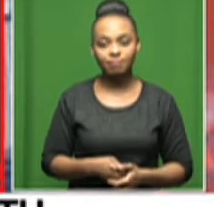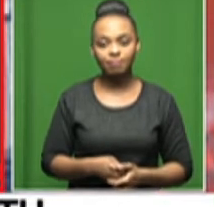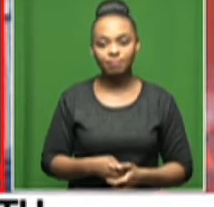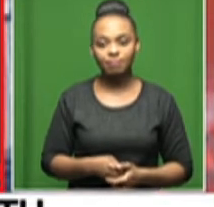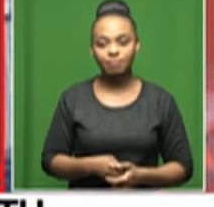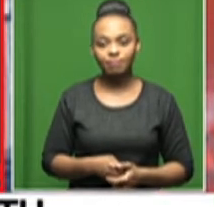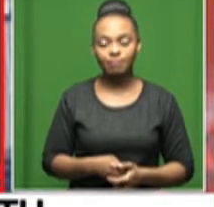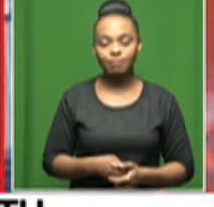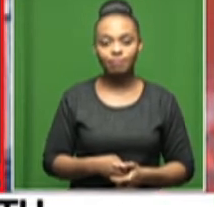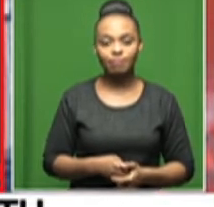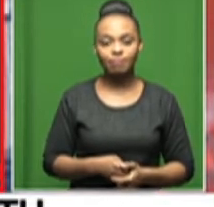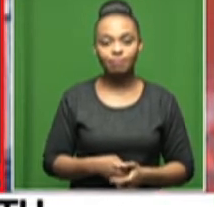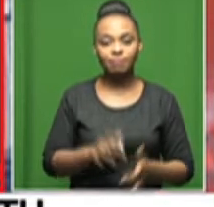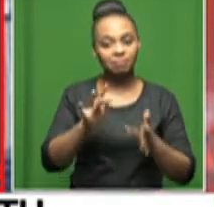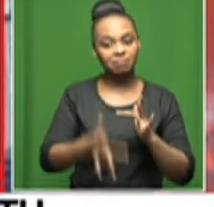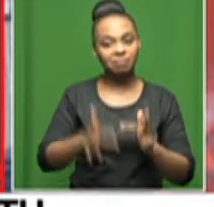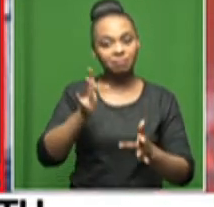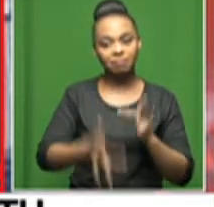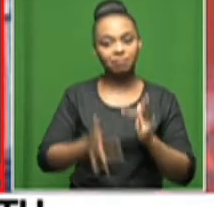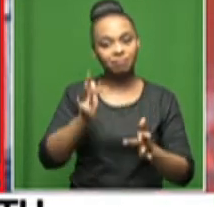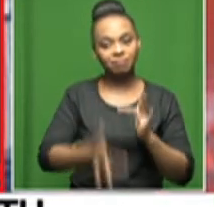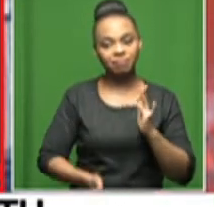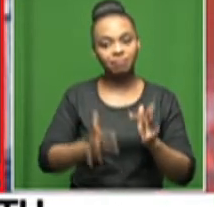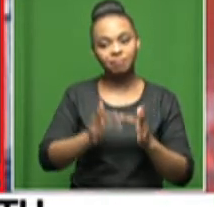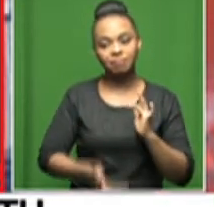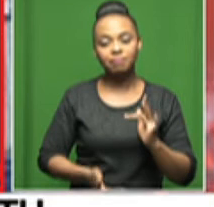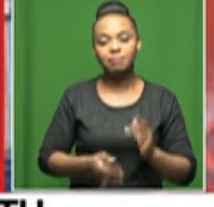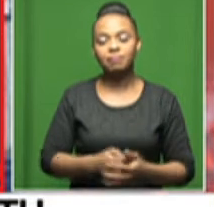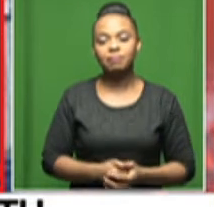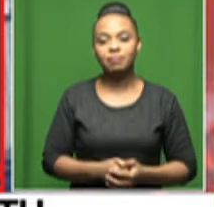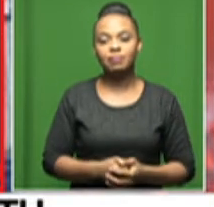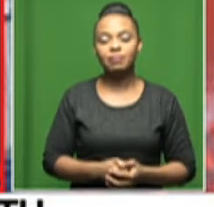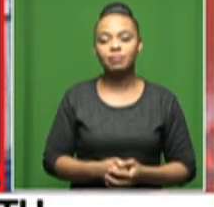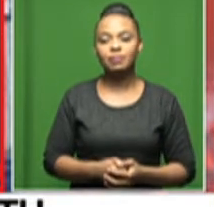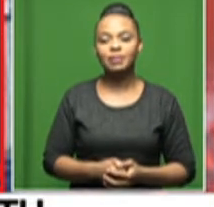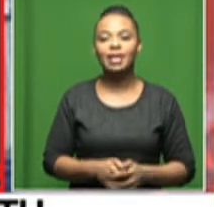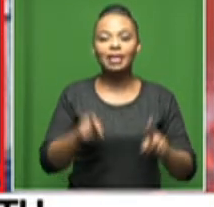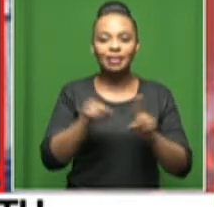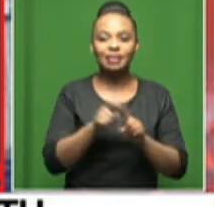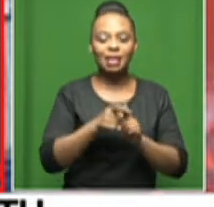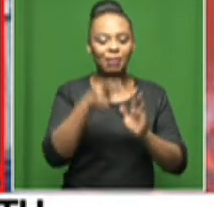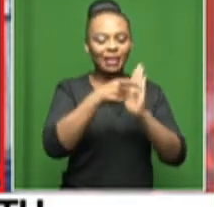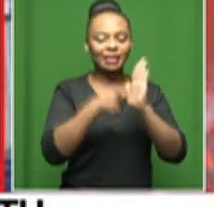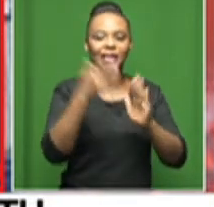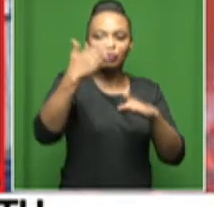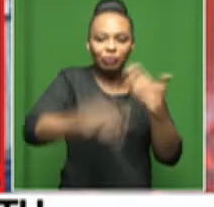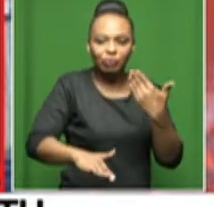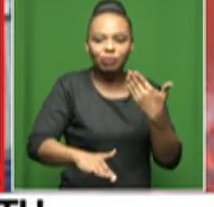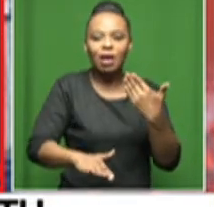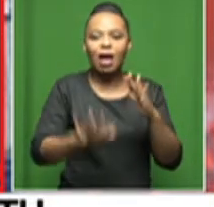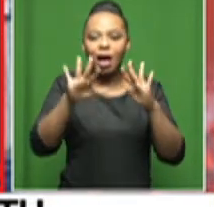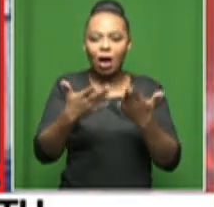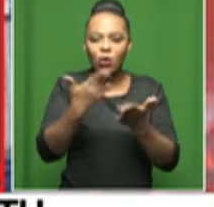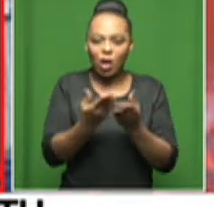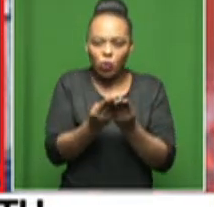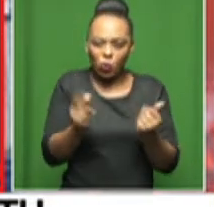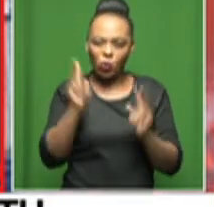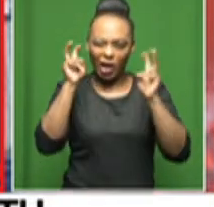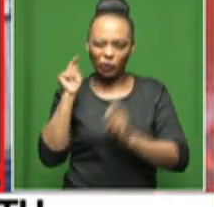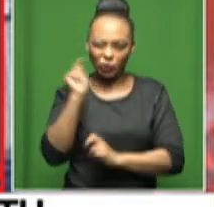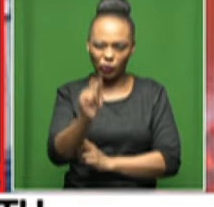aspect. They must also look into the issues of expiry. What should we do and how quickly can we deal with it? And also all